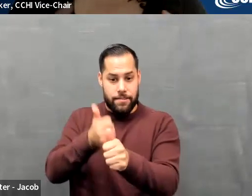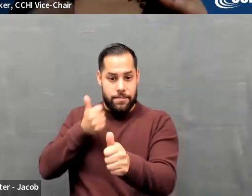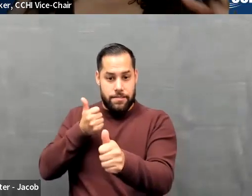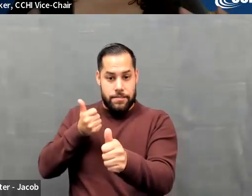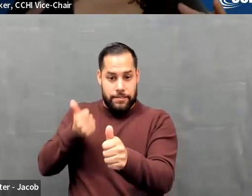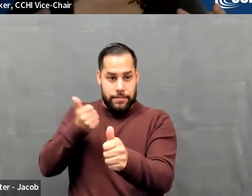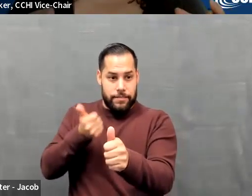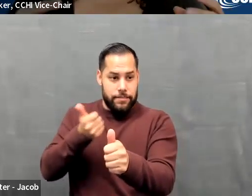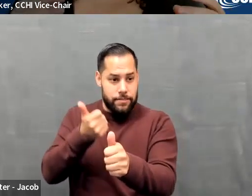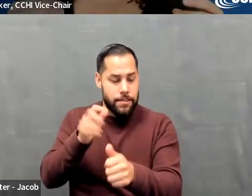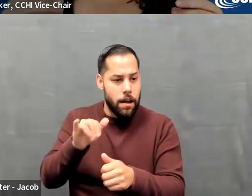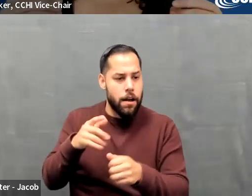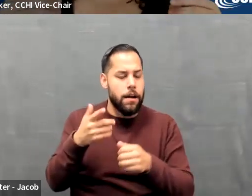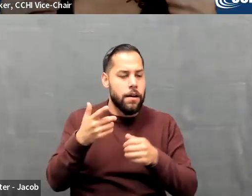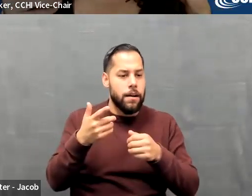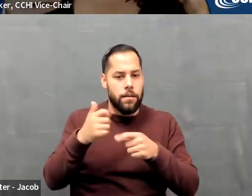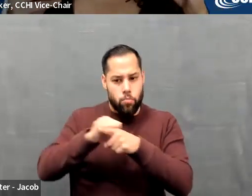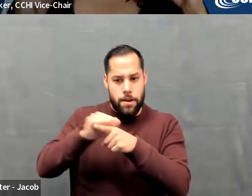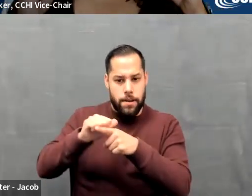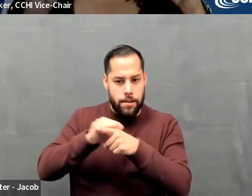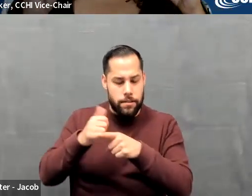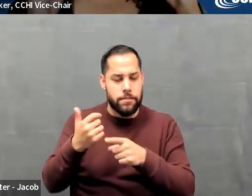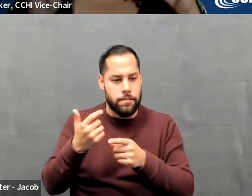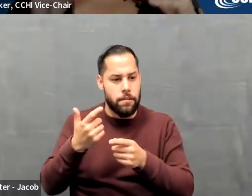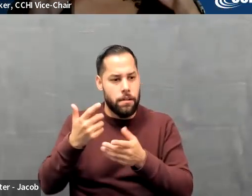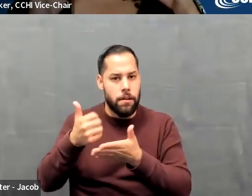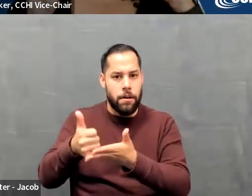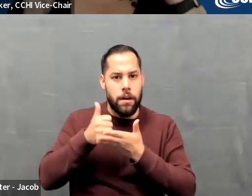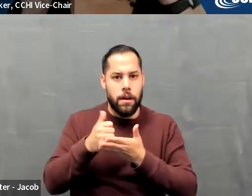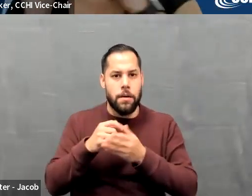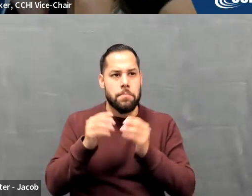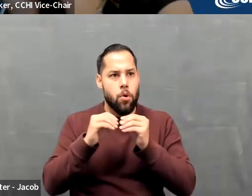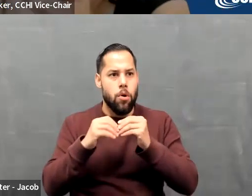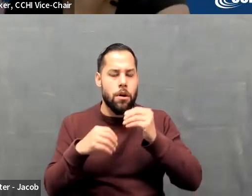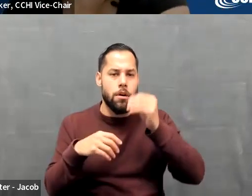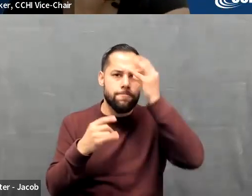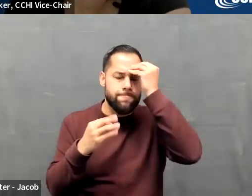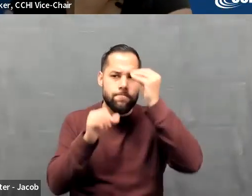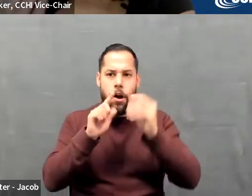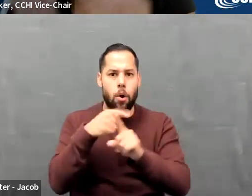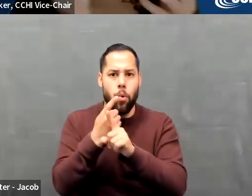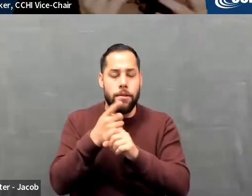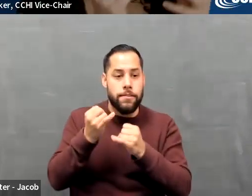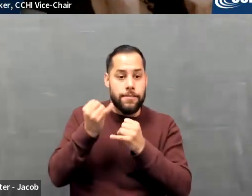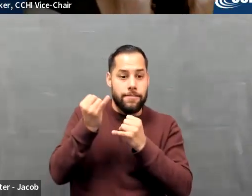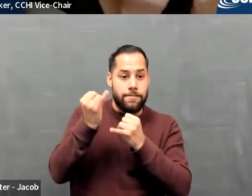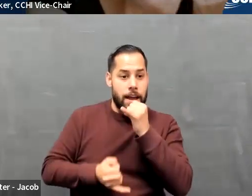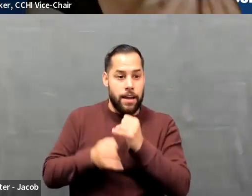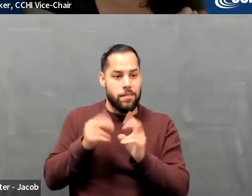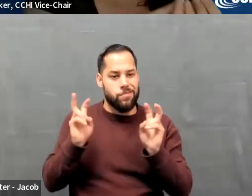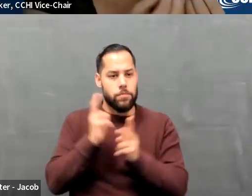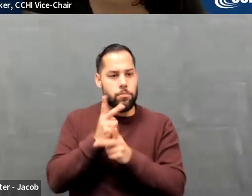practicing allows us to worry about not just the final product, but all of